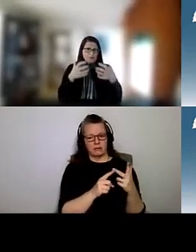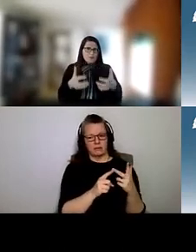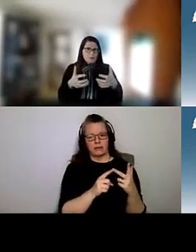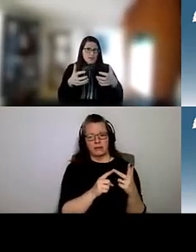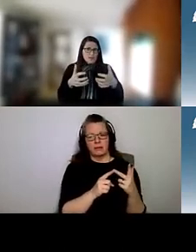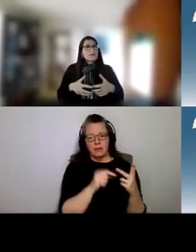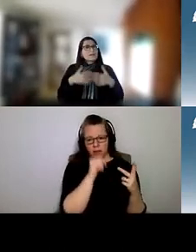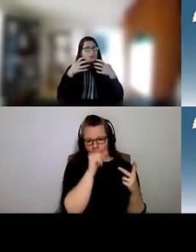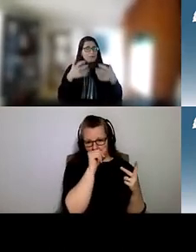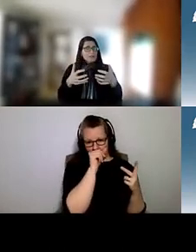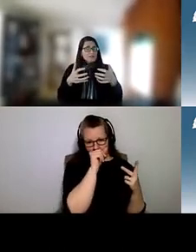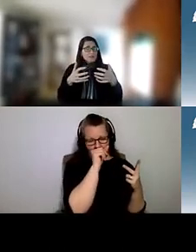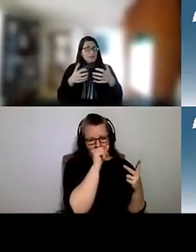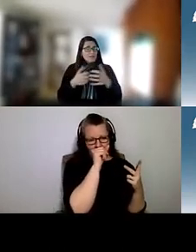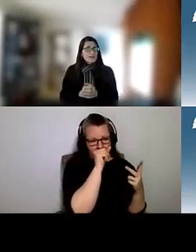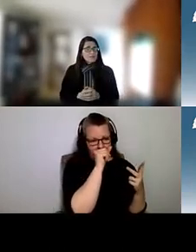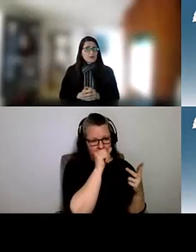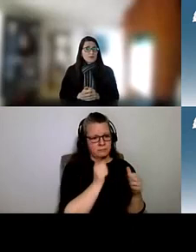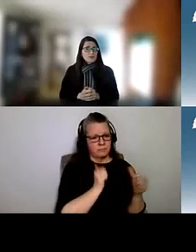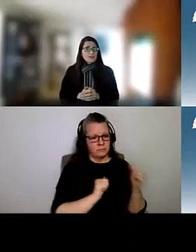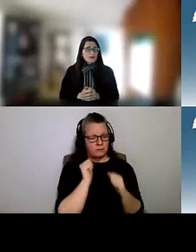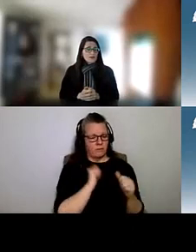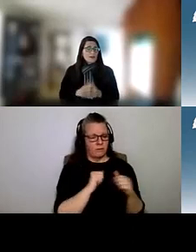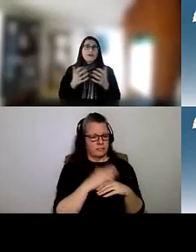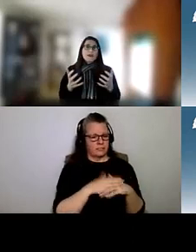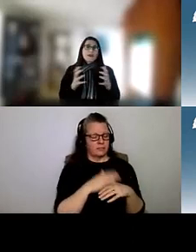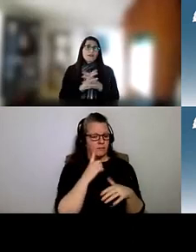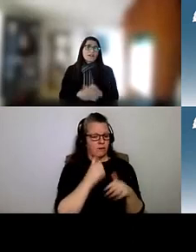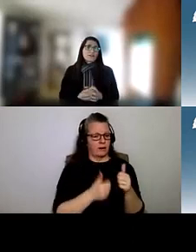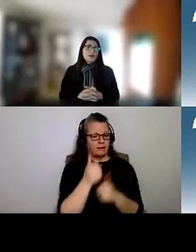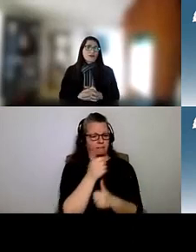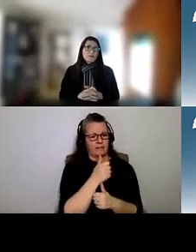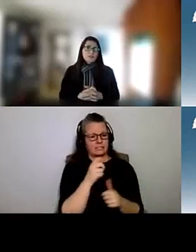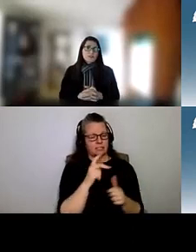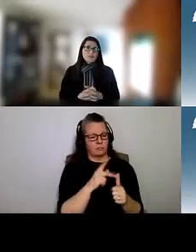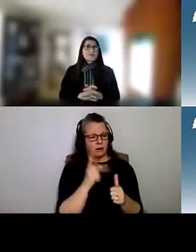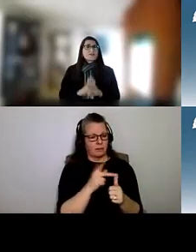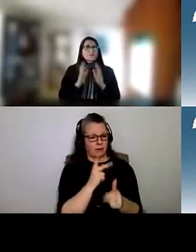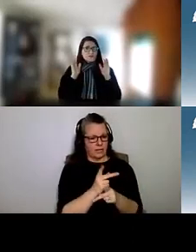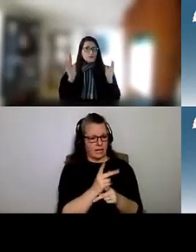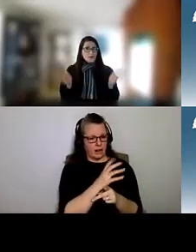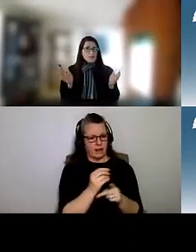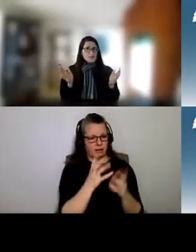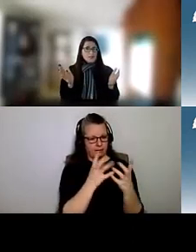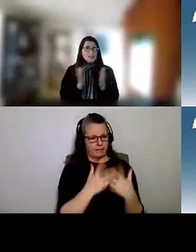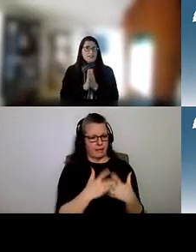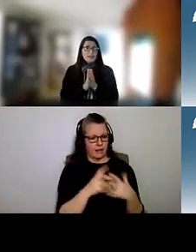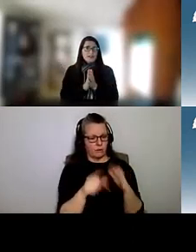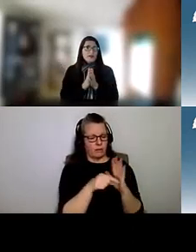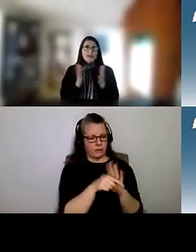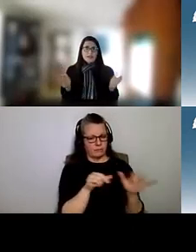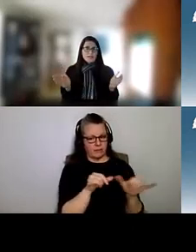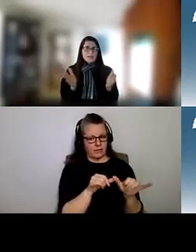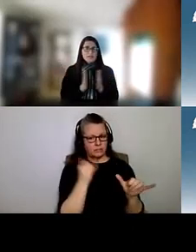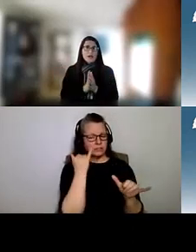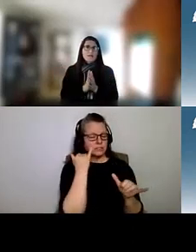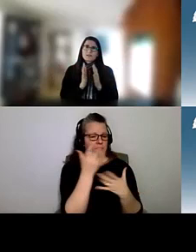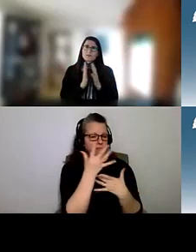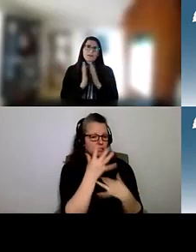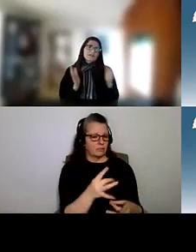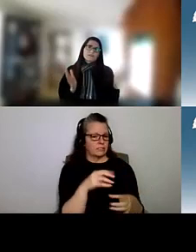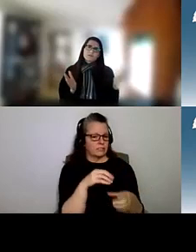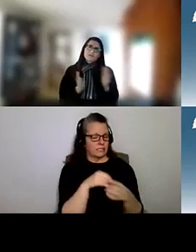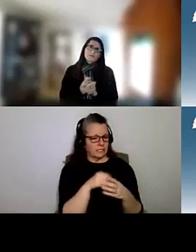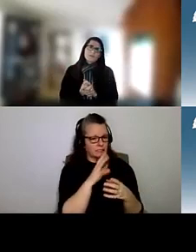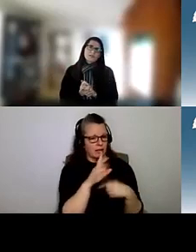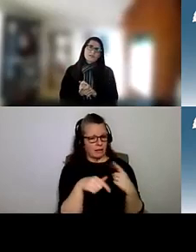to be performing to be delivering advanced primary care, and aligned quality measures. So if you are interested in talking about any of those topics,